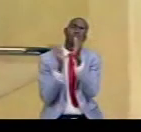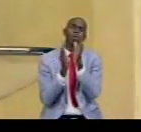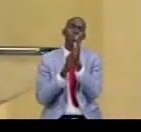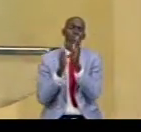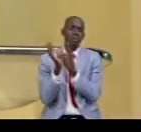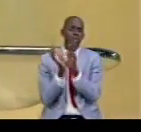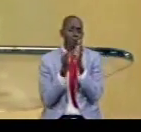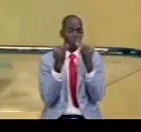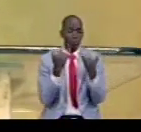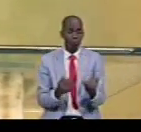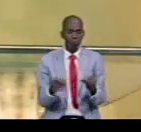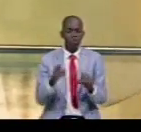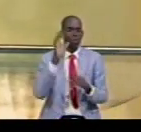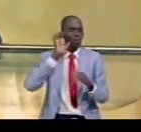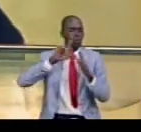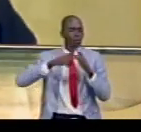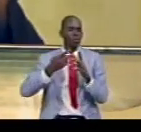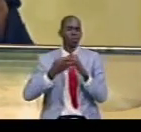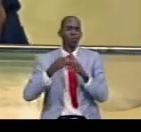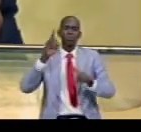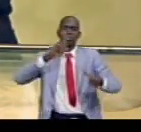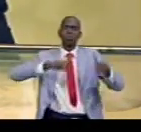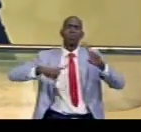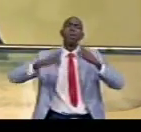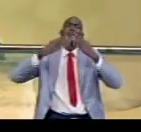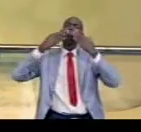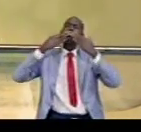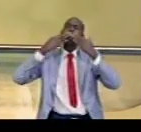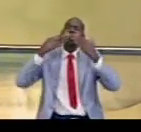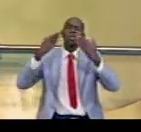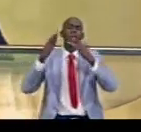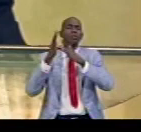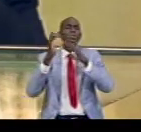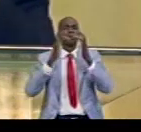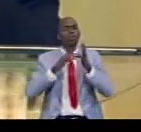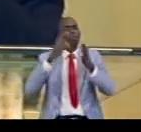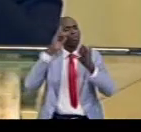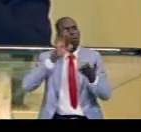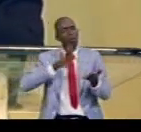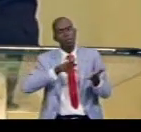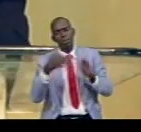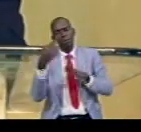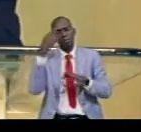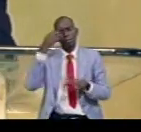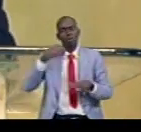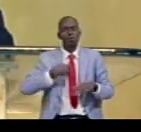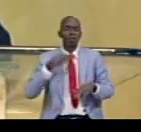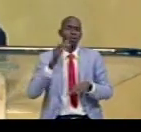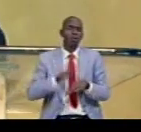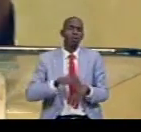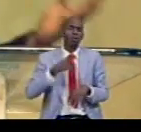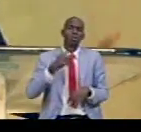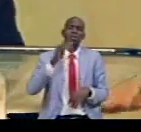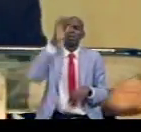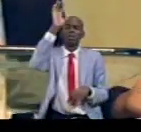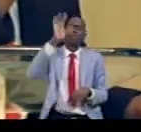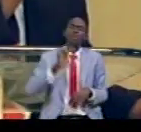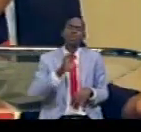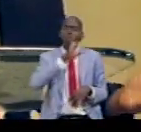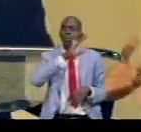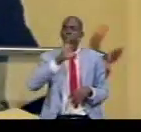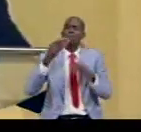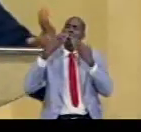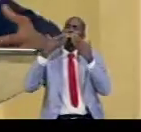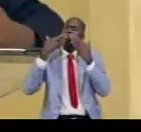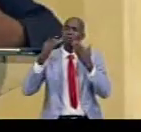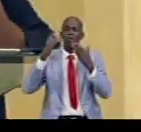for the sacrifice on the cross. Thank you for the sacrifice on the cross. Thank you for the sacrifice on the cross. For dying for me on the